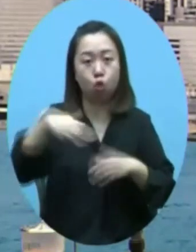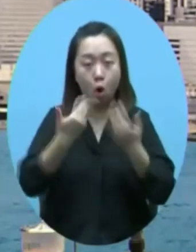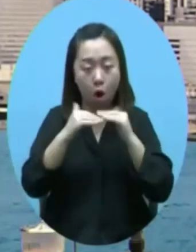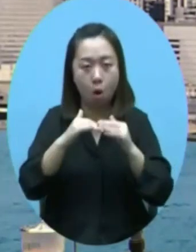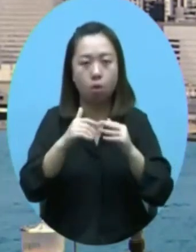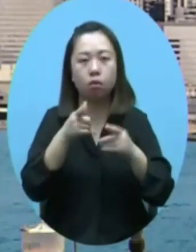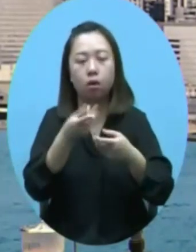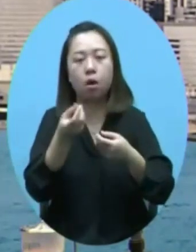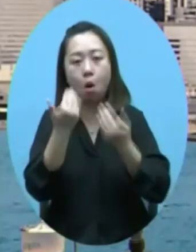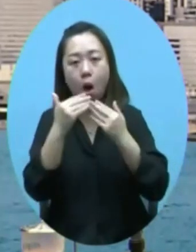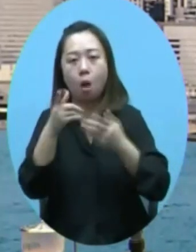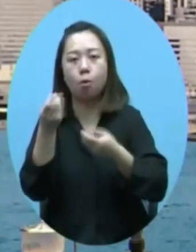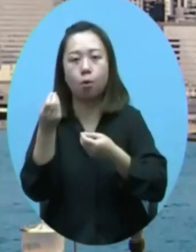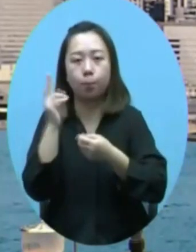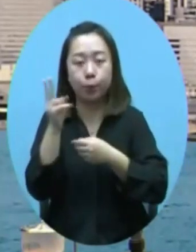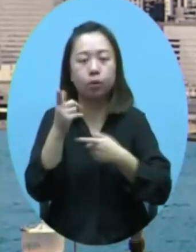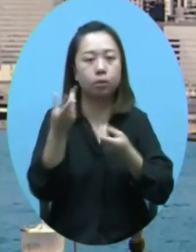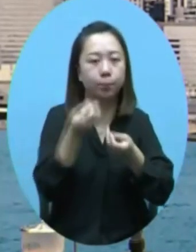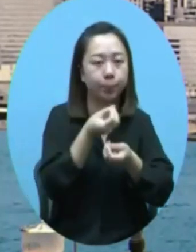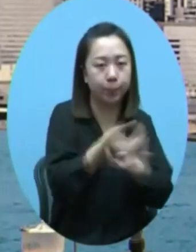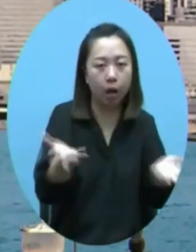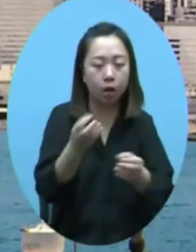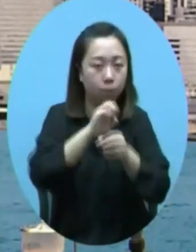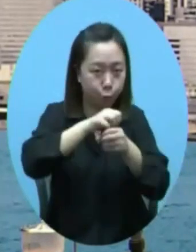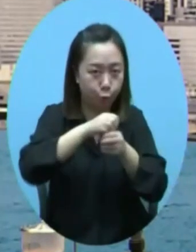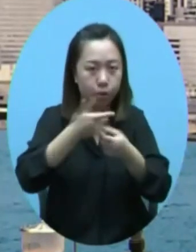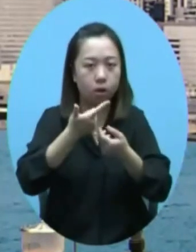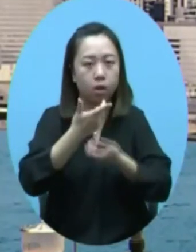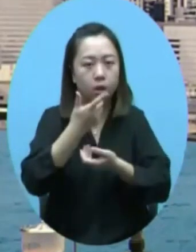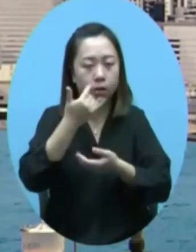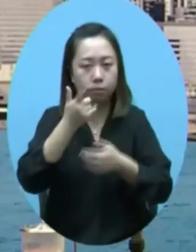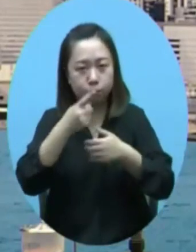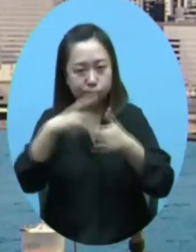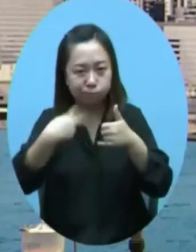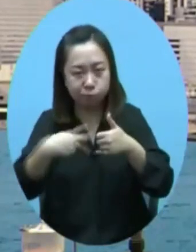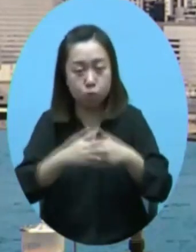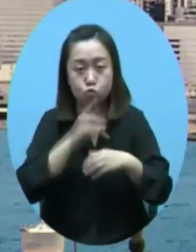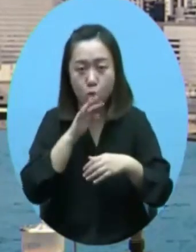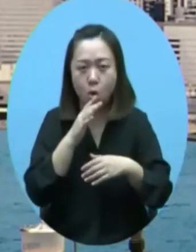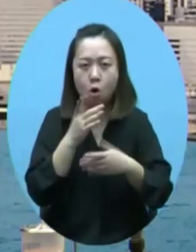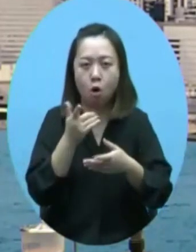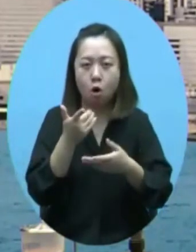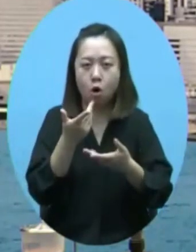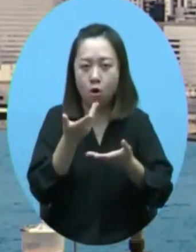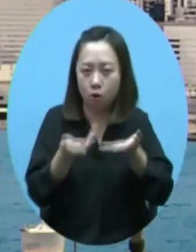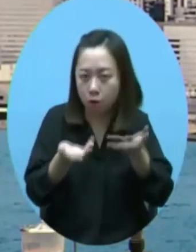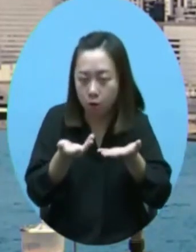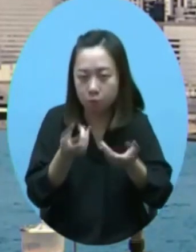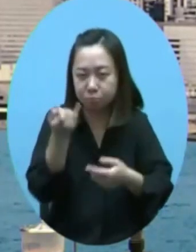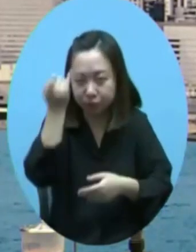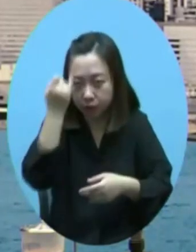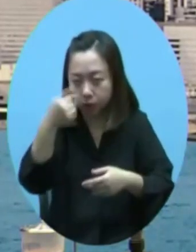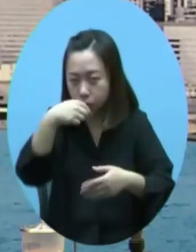close contacts as well. For those schools with confirmed cases, I've given them sample bottles to do the